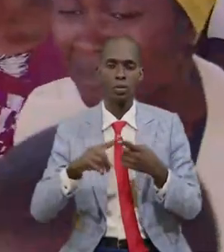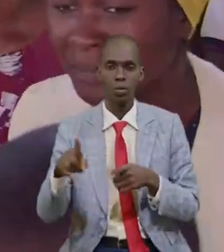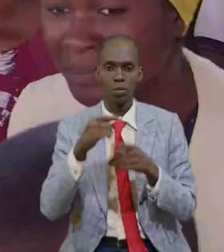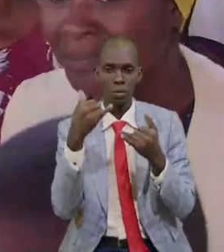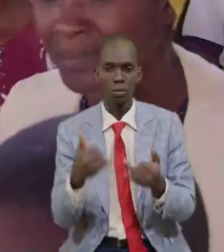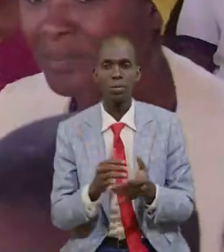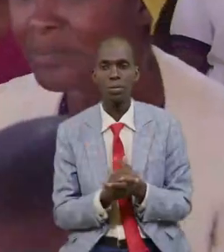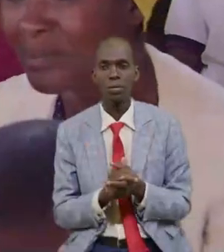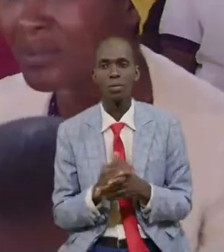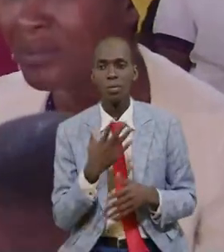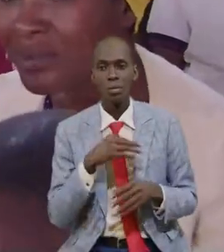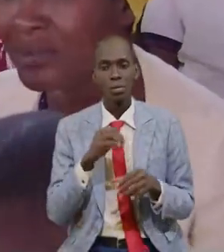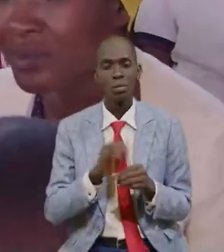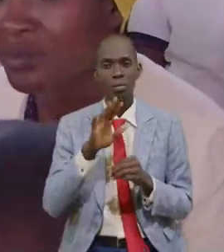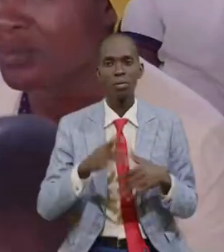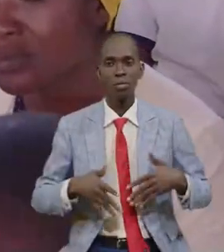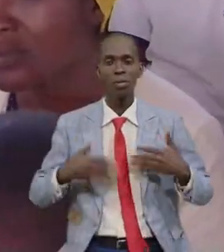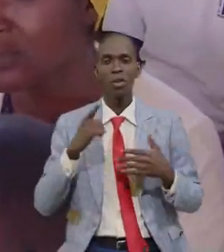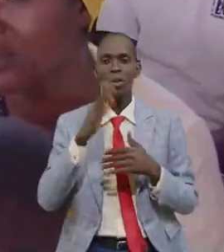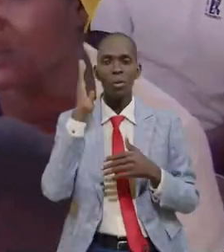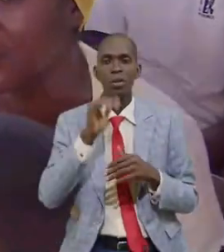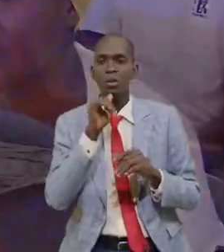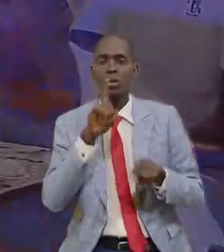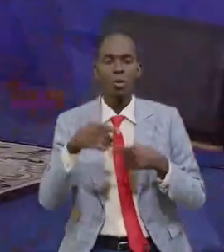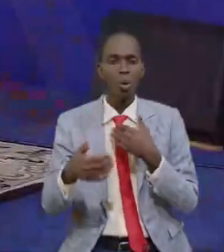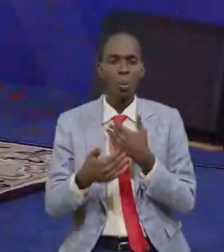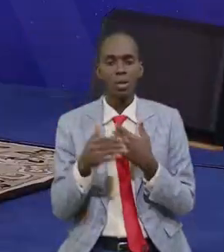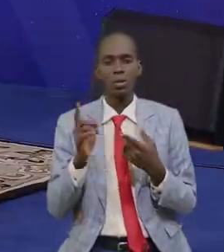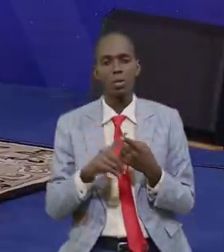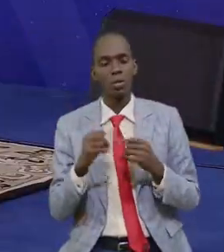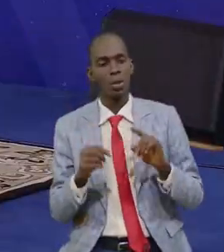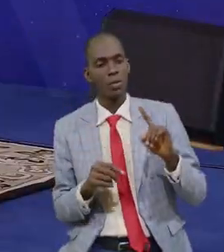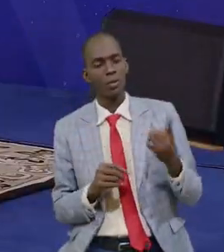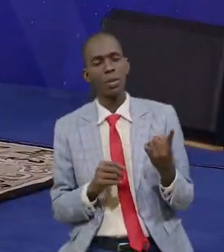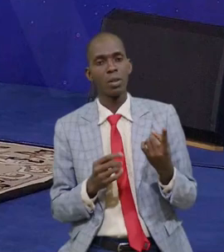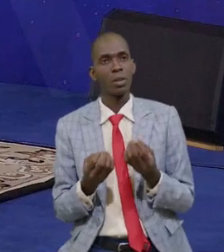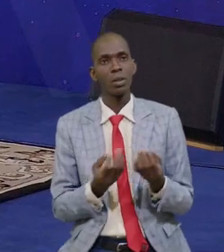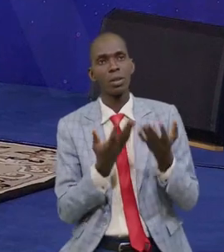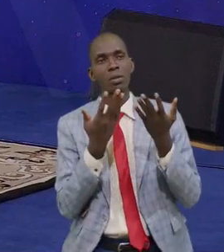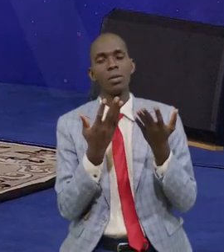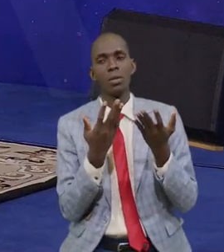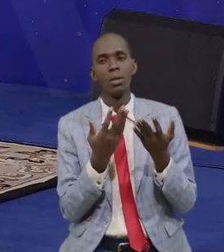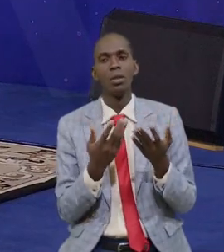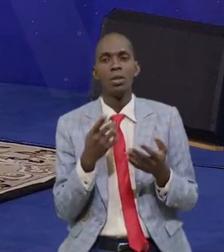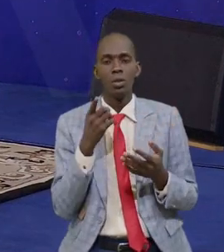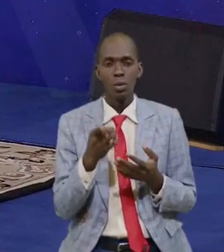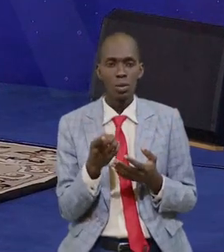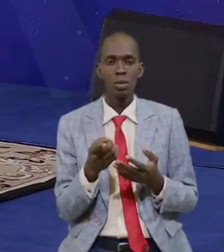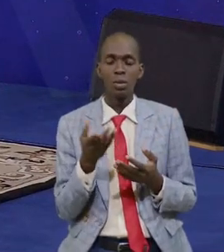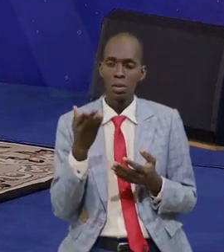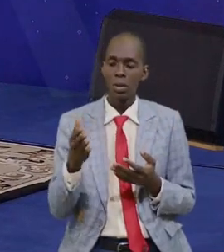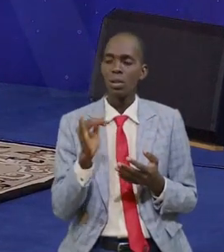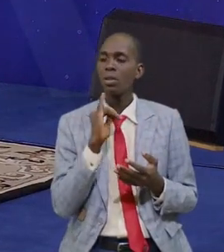And in your life, you not go back to the first sacrifice. There's the second sacrifice, there's the